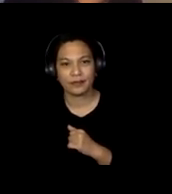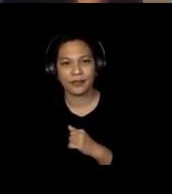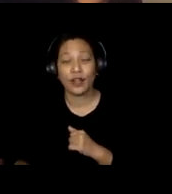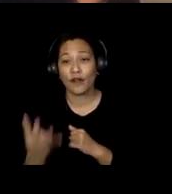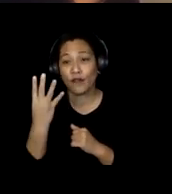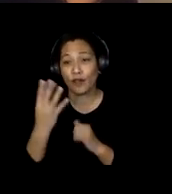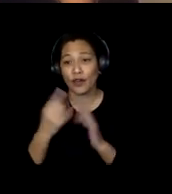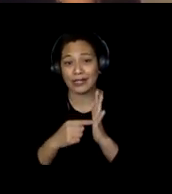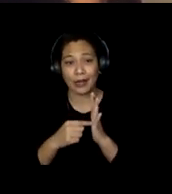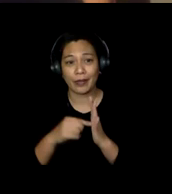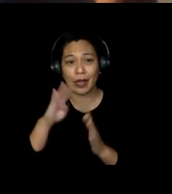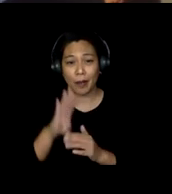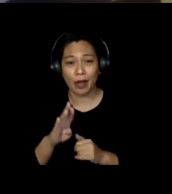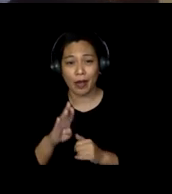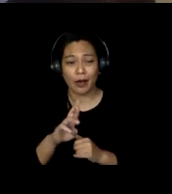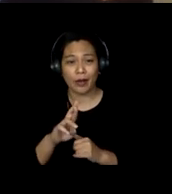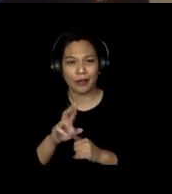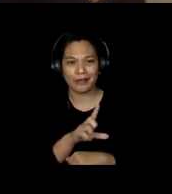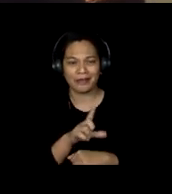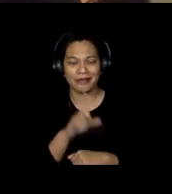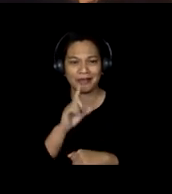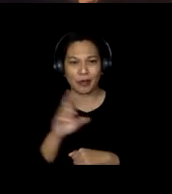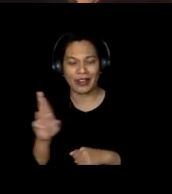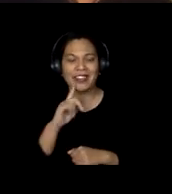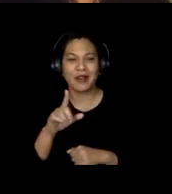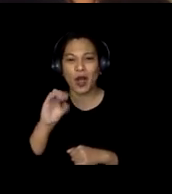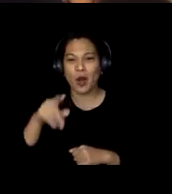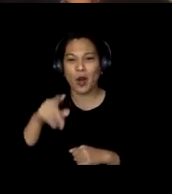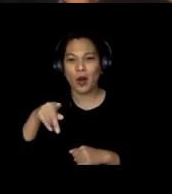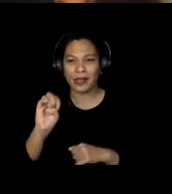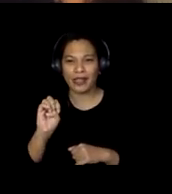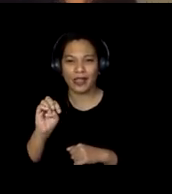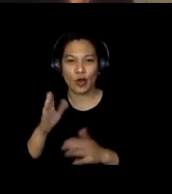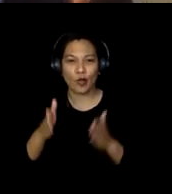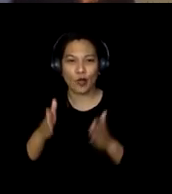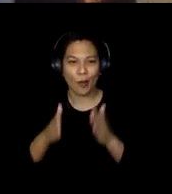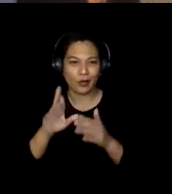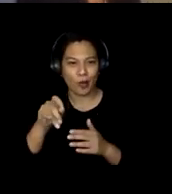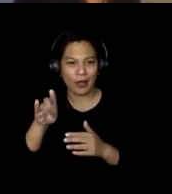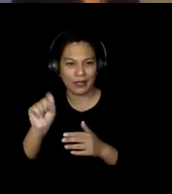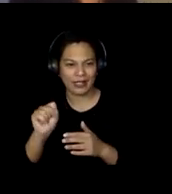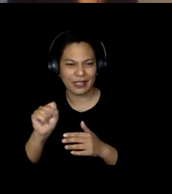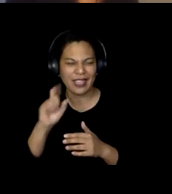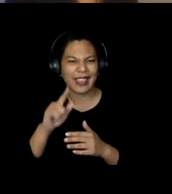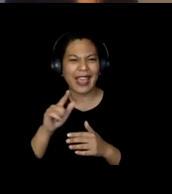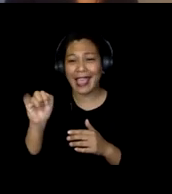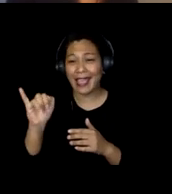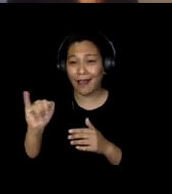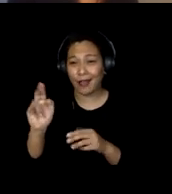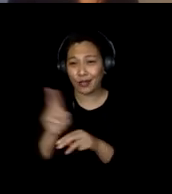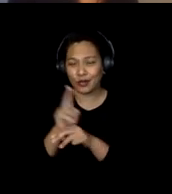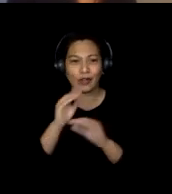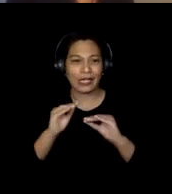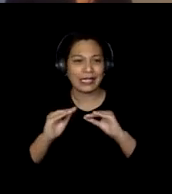to talk about OP Robots. OP Robots uses AI to teach Indigenous languages